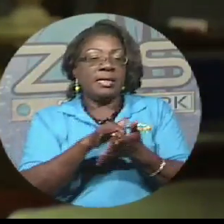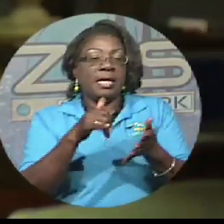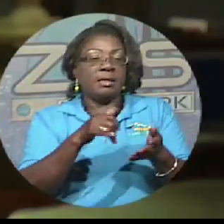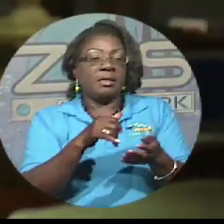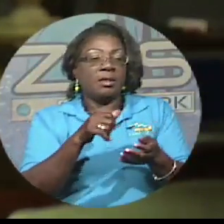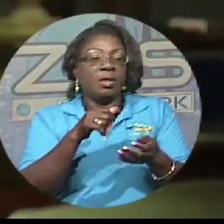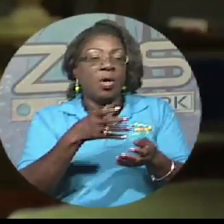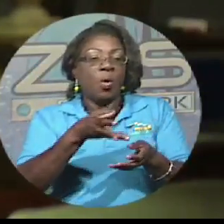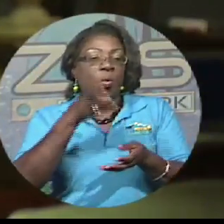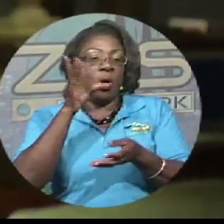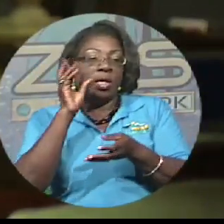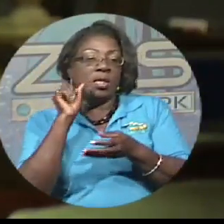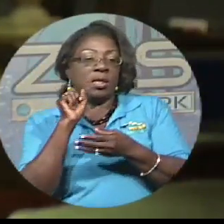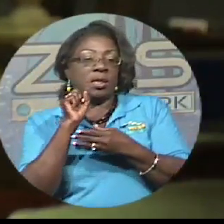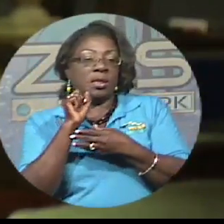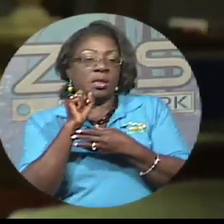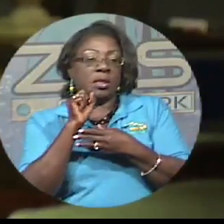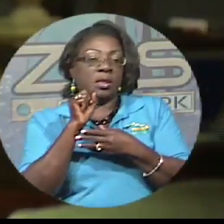was